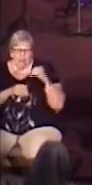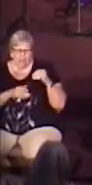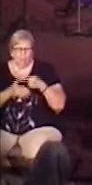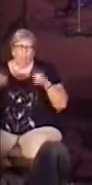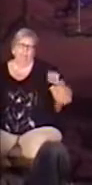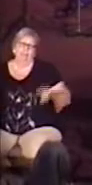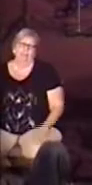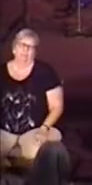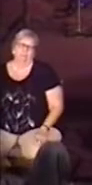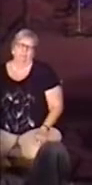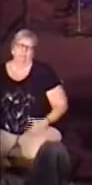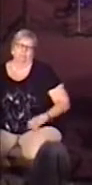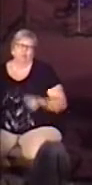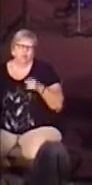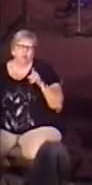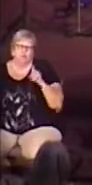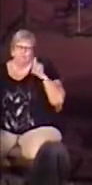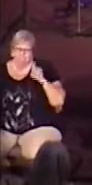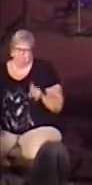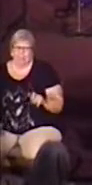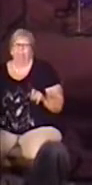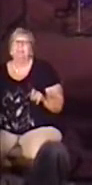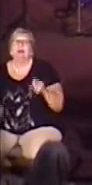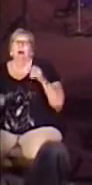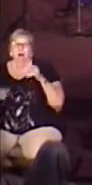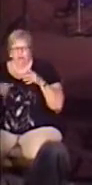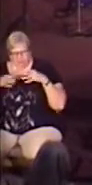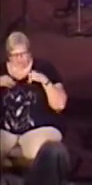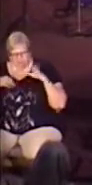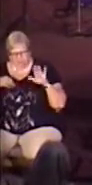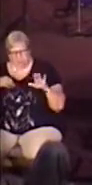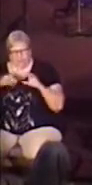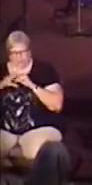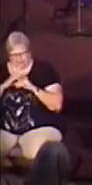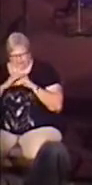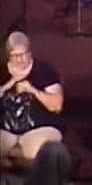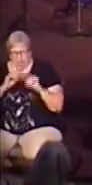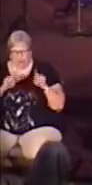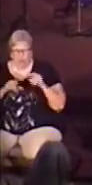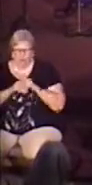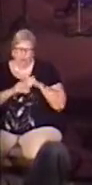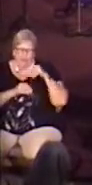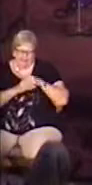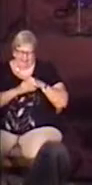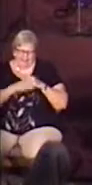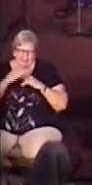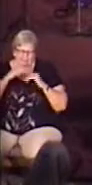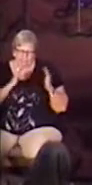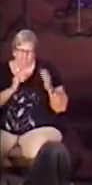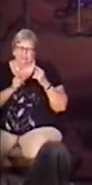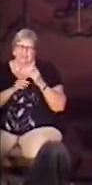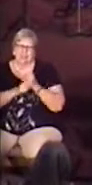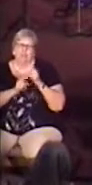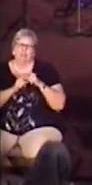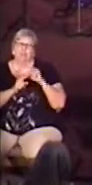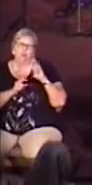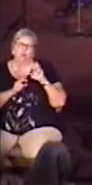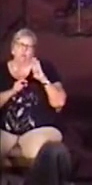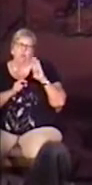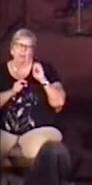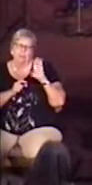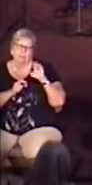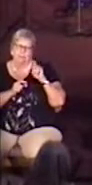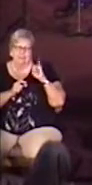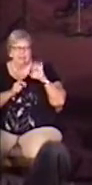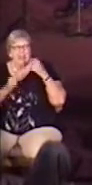what happens? You've got to confirm your email address. So then you go to your inbox and you click the link and it takes you to the website and you go to